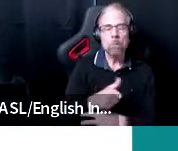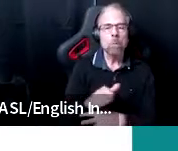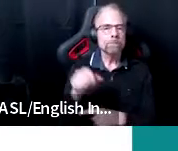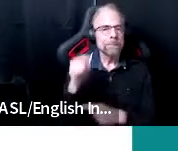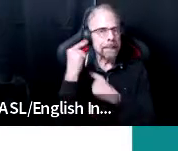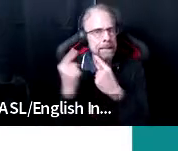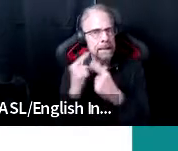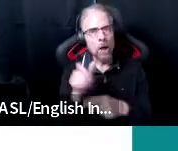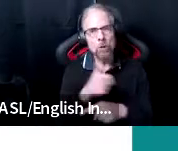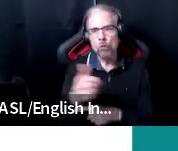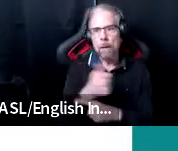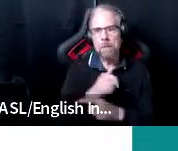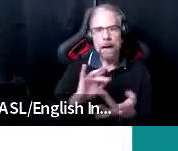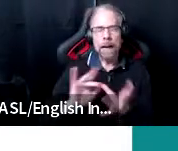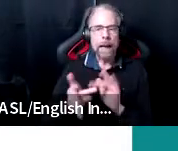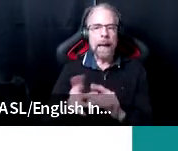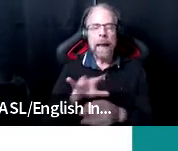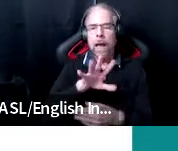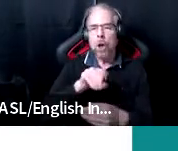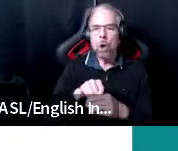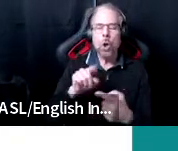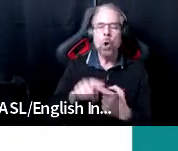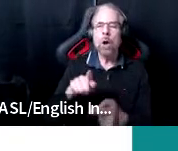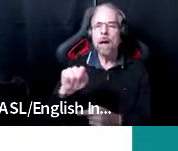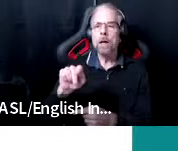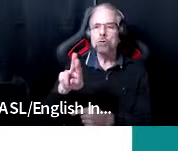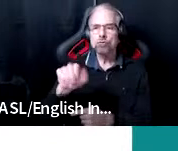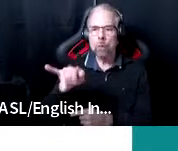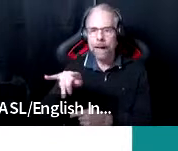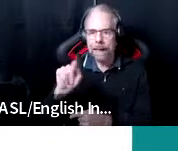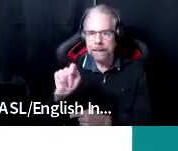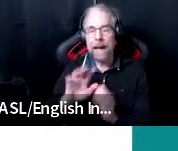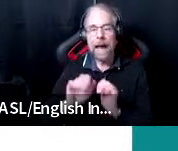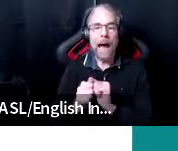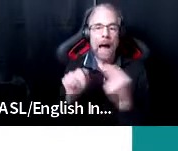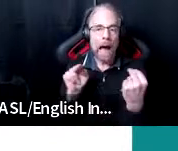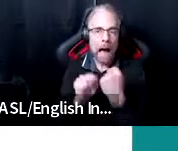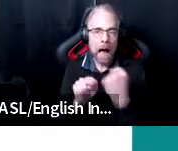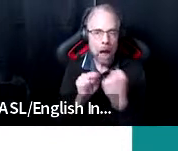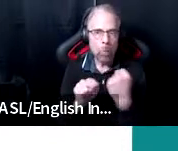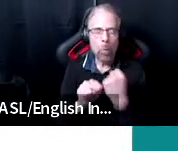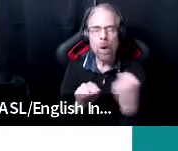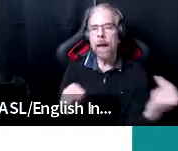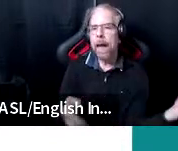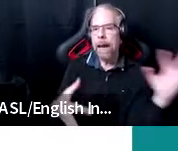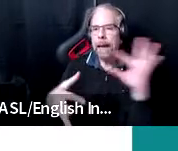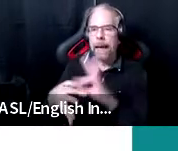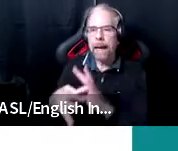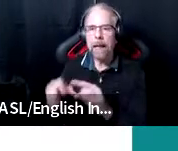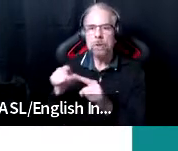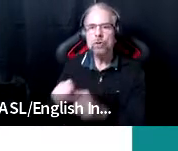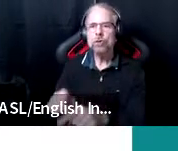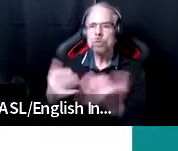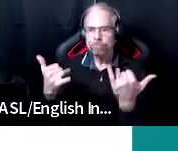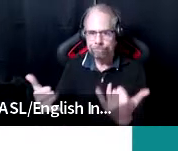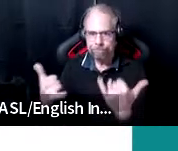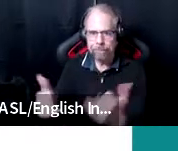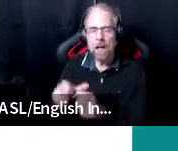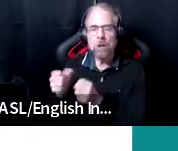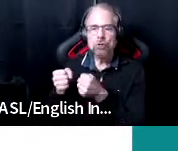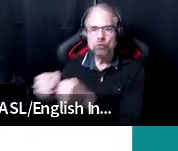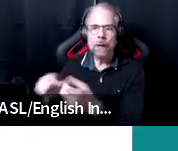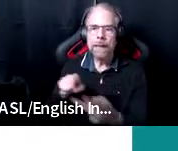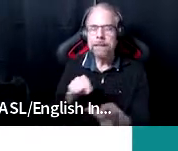transportation networks, including transit, how the highway connects to existing streets, air